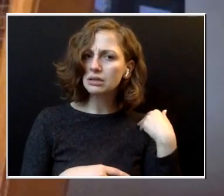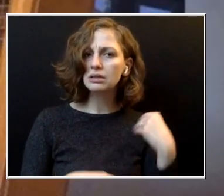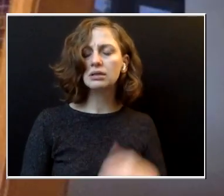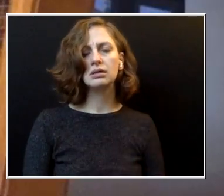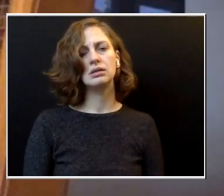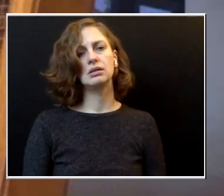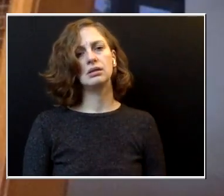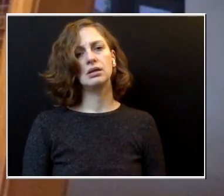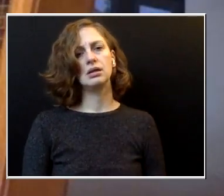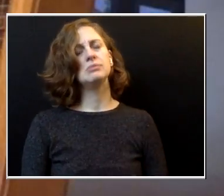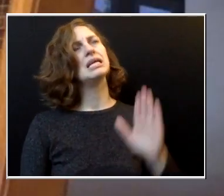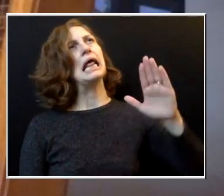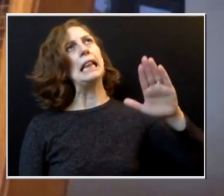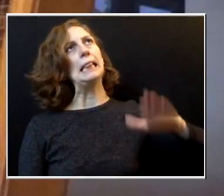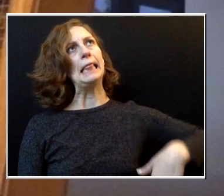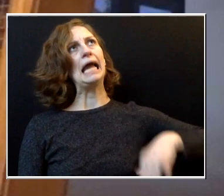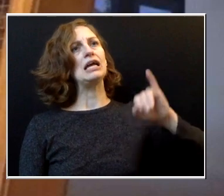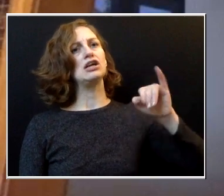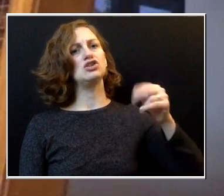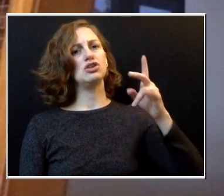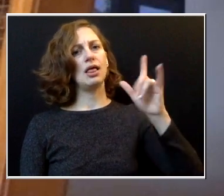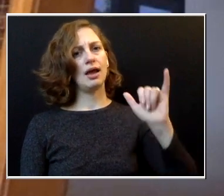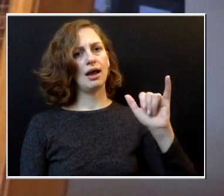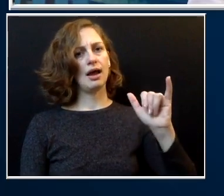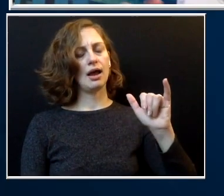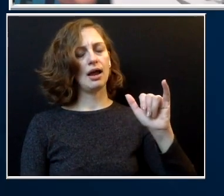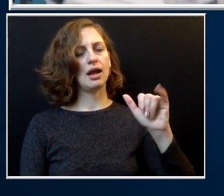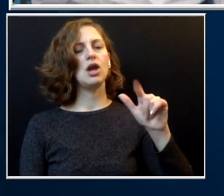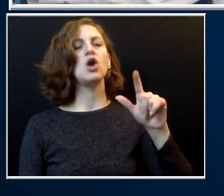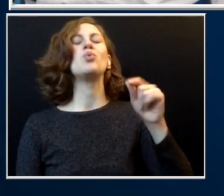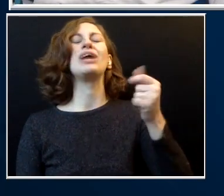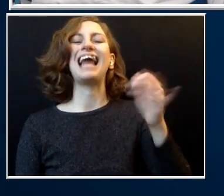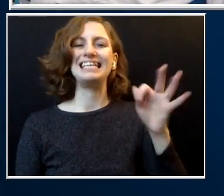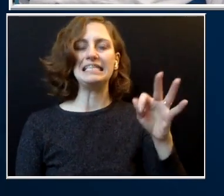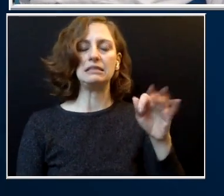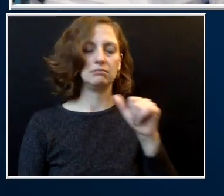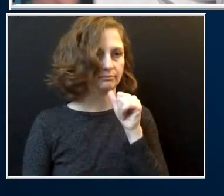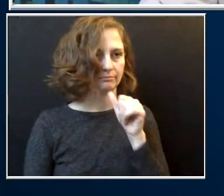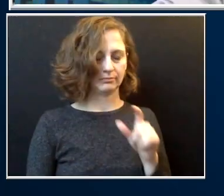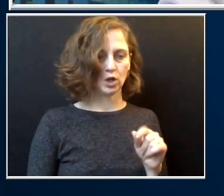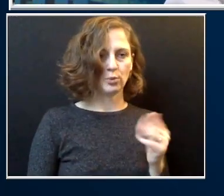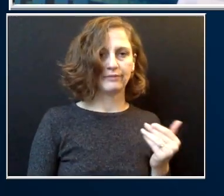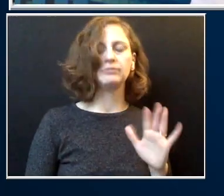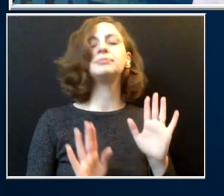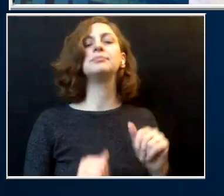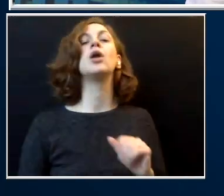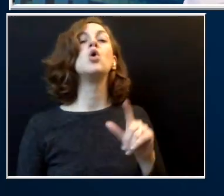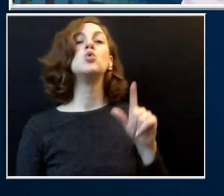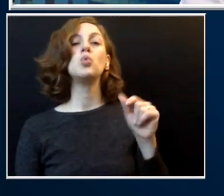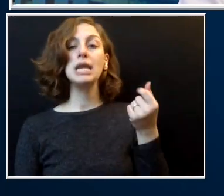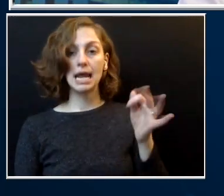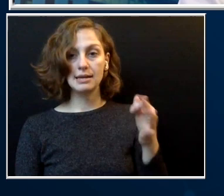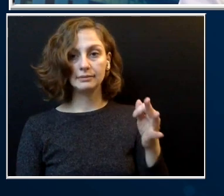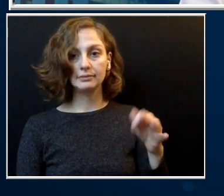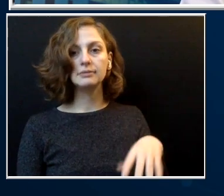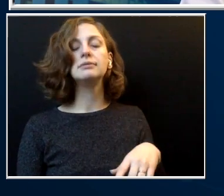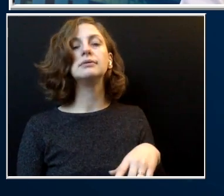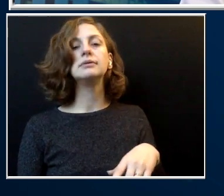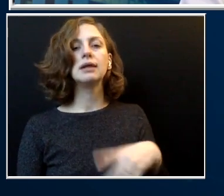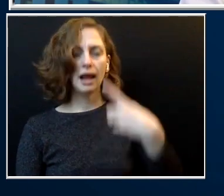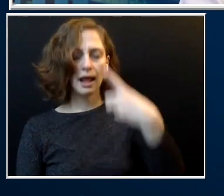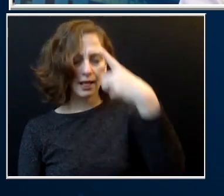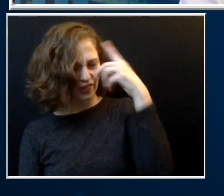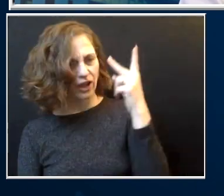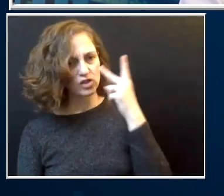late July 2019. That's awesome. So this is a success. And I think I saw Dr. Hamlin